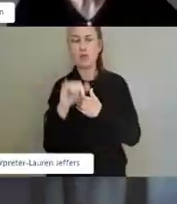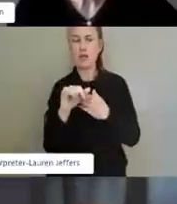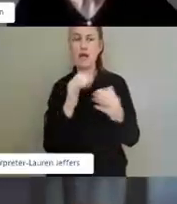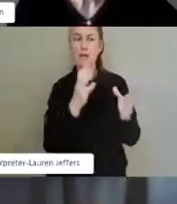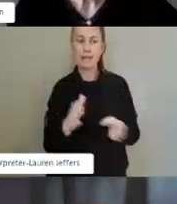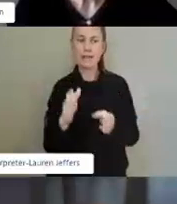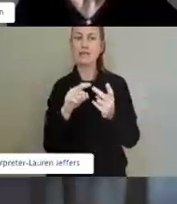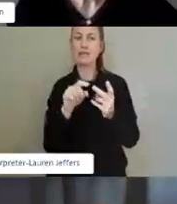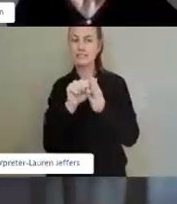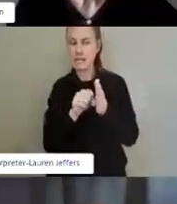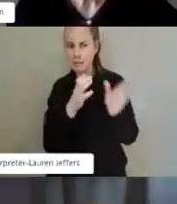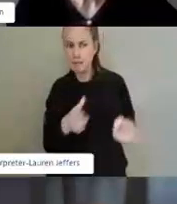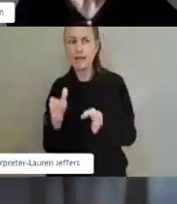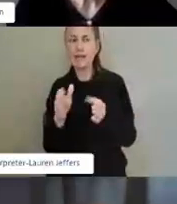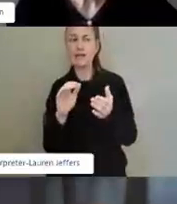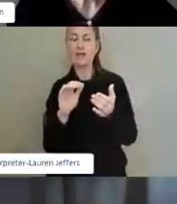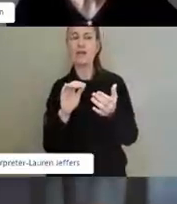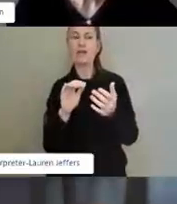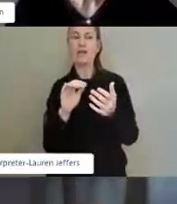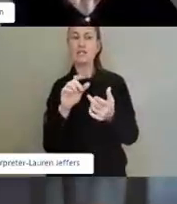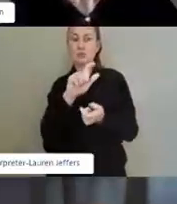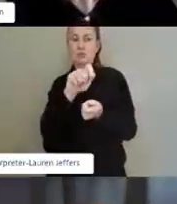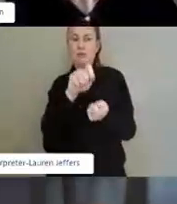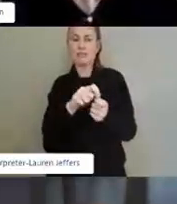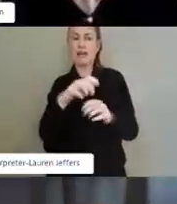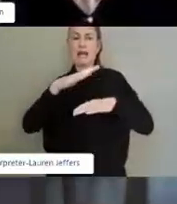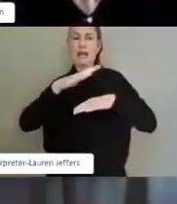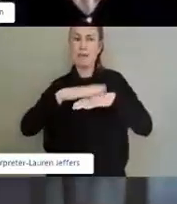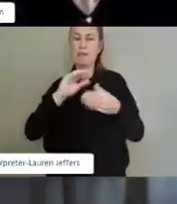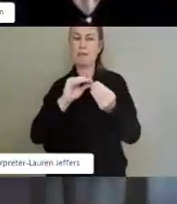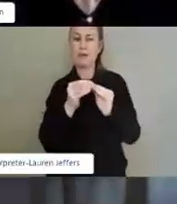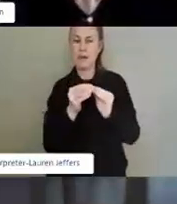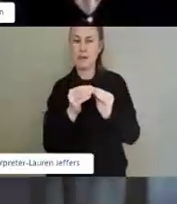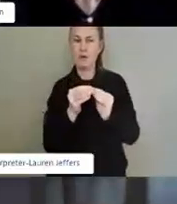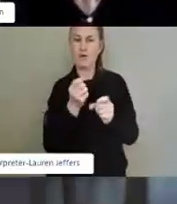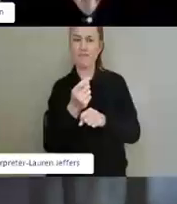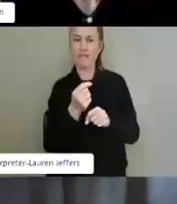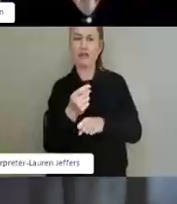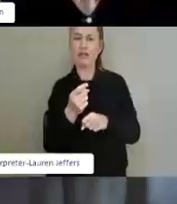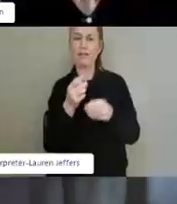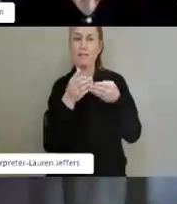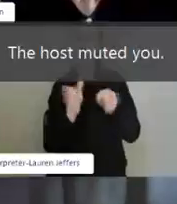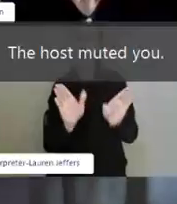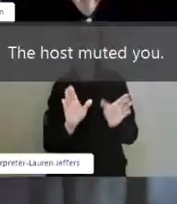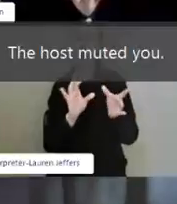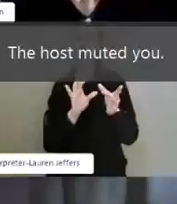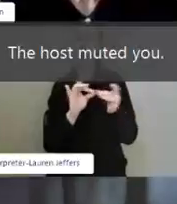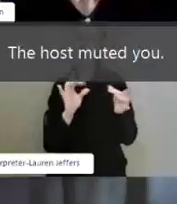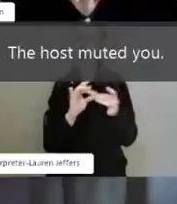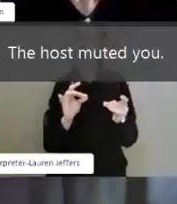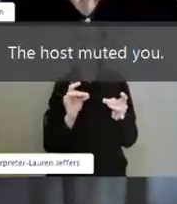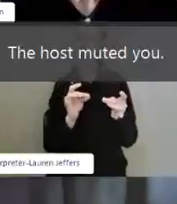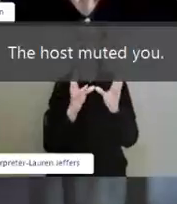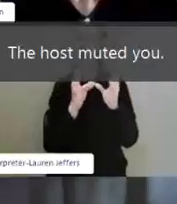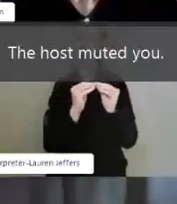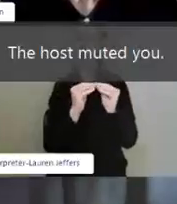state plan to specify a minimum required number of yearly public comment sessions. And since there are